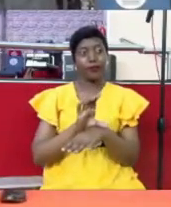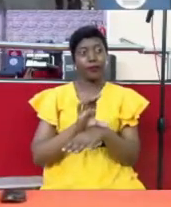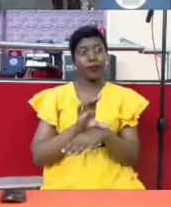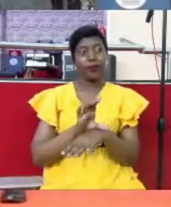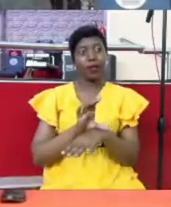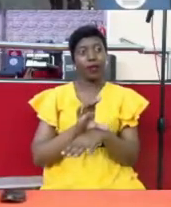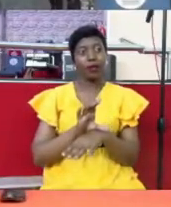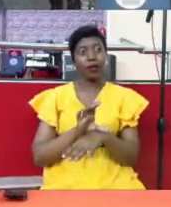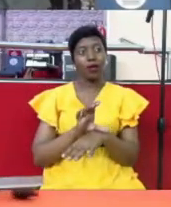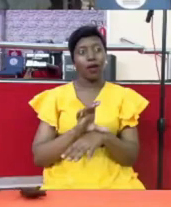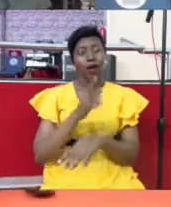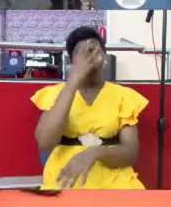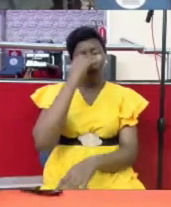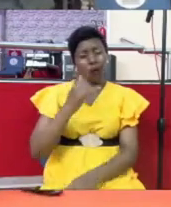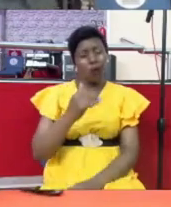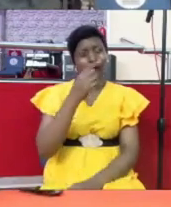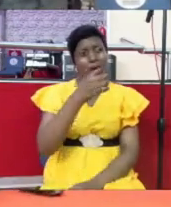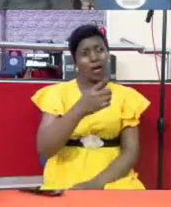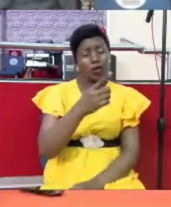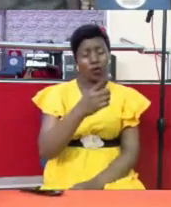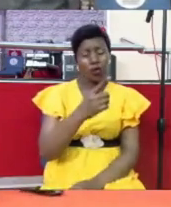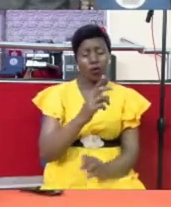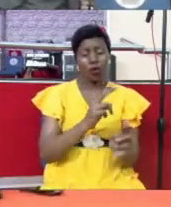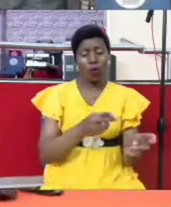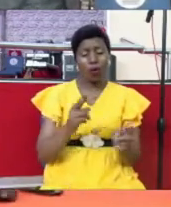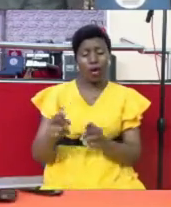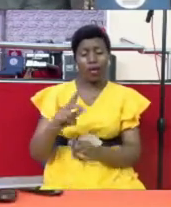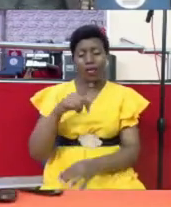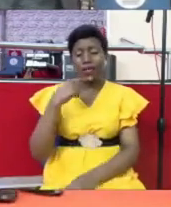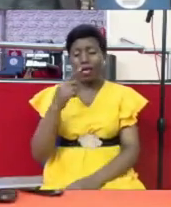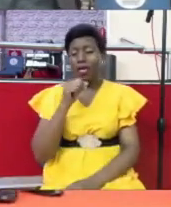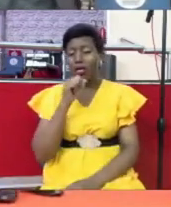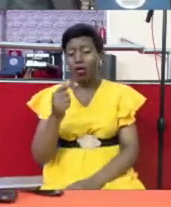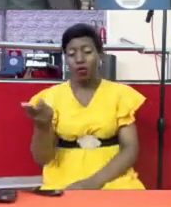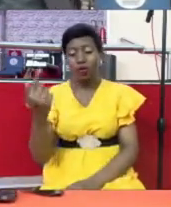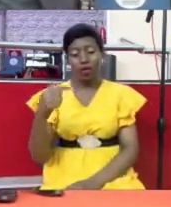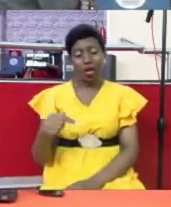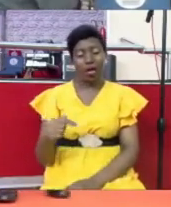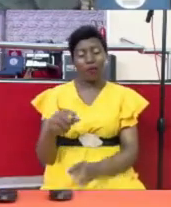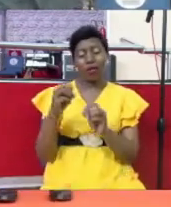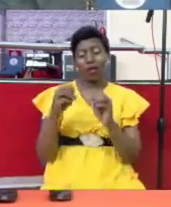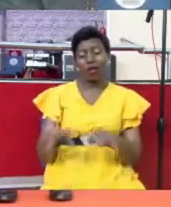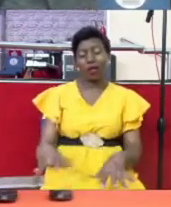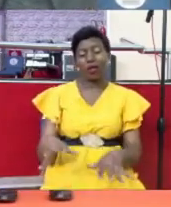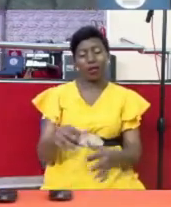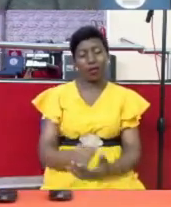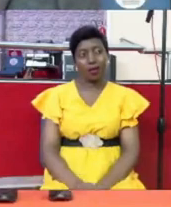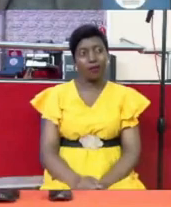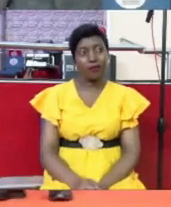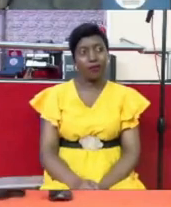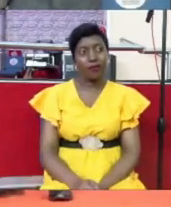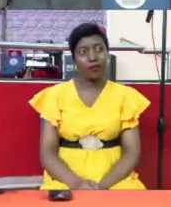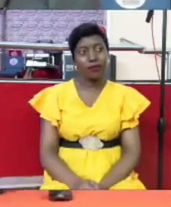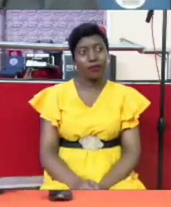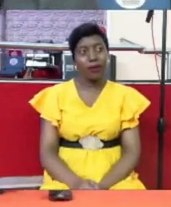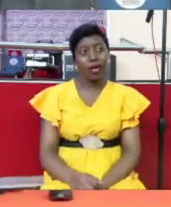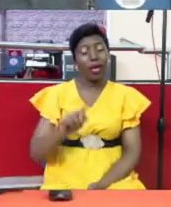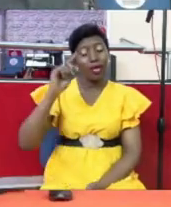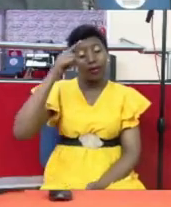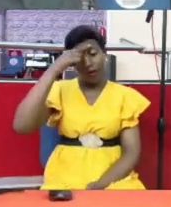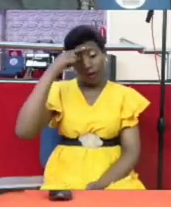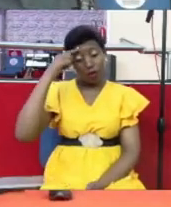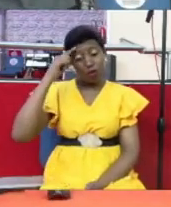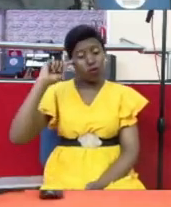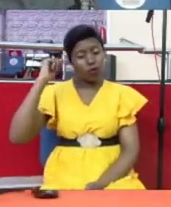we normally say that you don't come empty-handed? Bwana tunasema usije kama mikono iko mitupu. It's because we're imagining the things